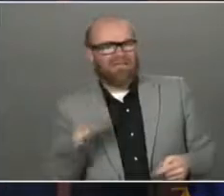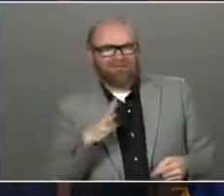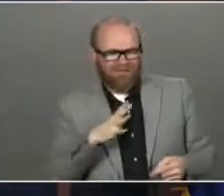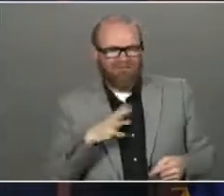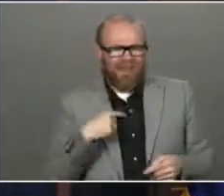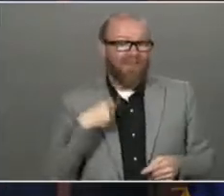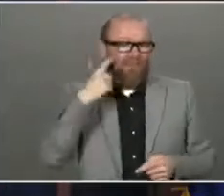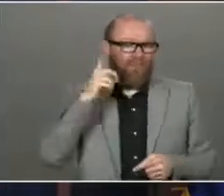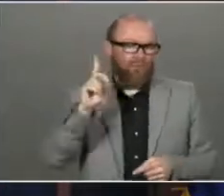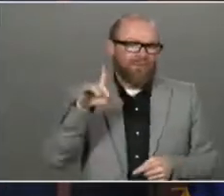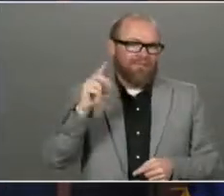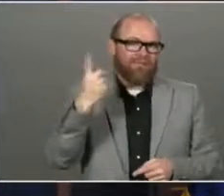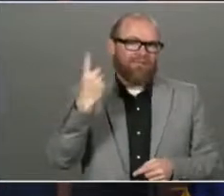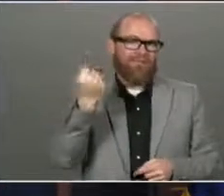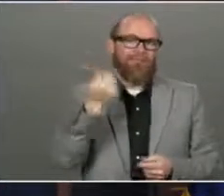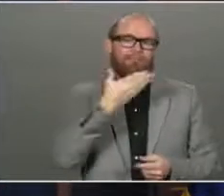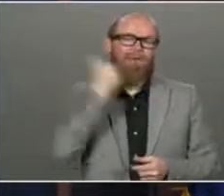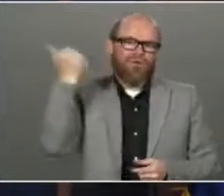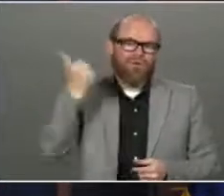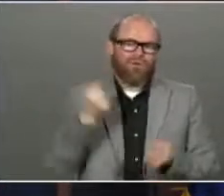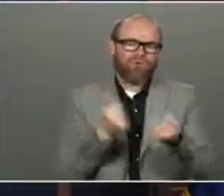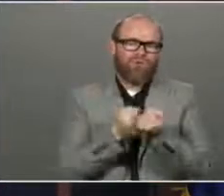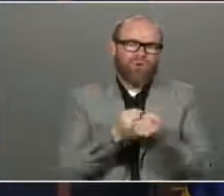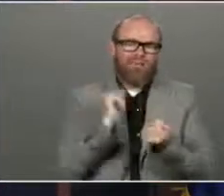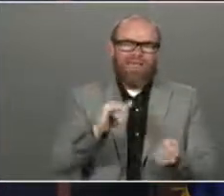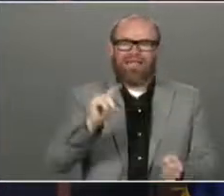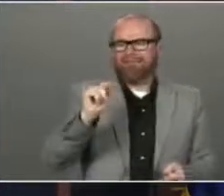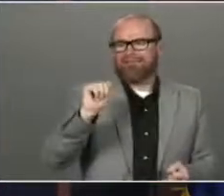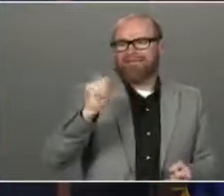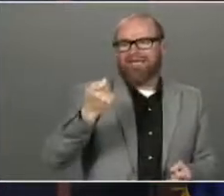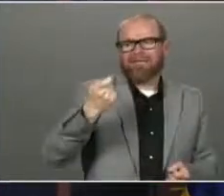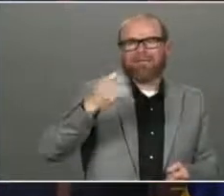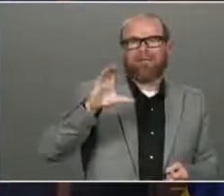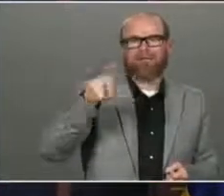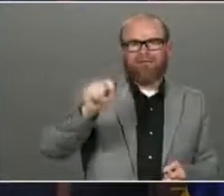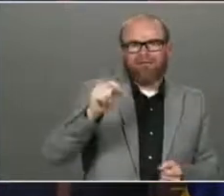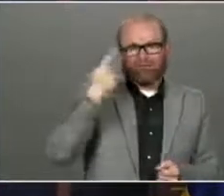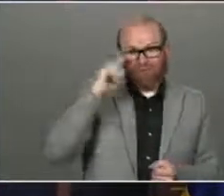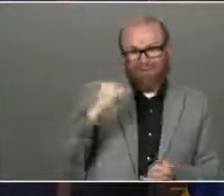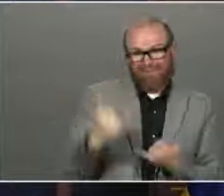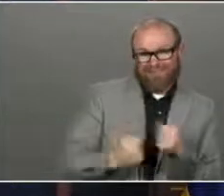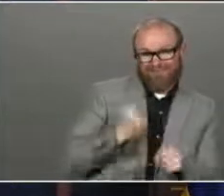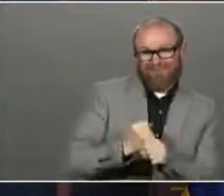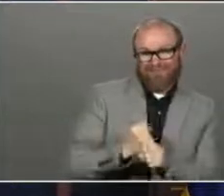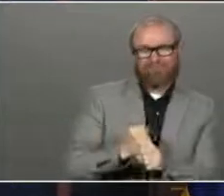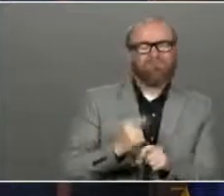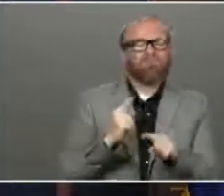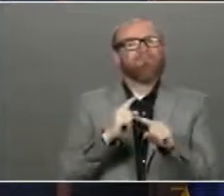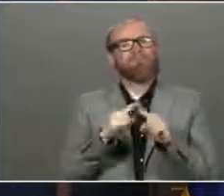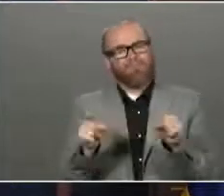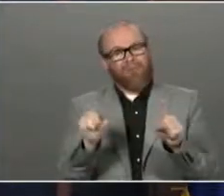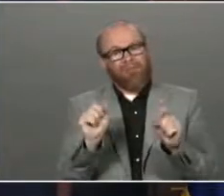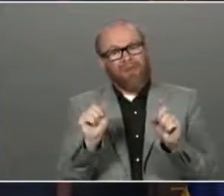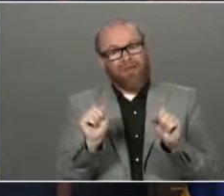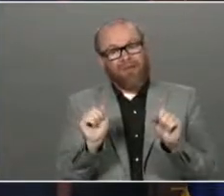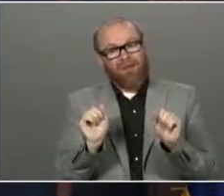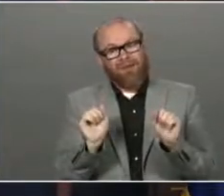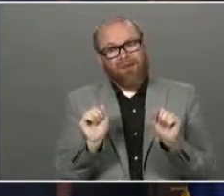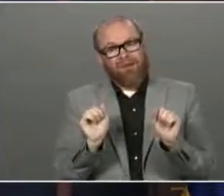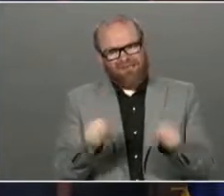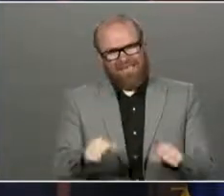better, something that I supported with the tax cuts that we were able to get through. But can we look at that,